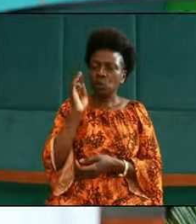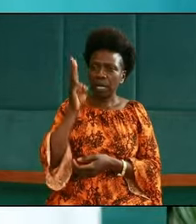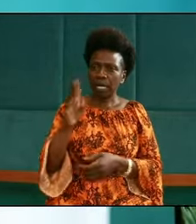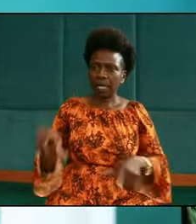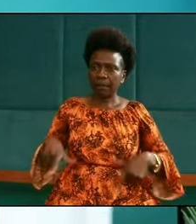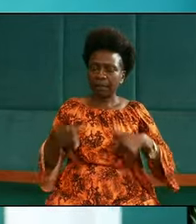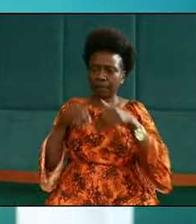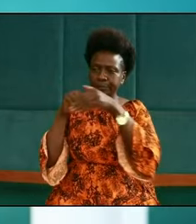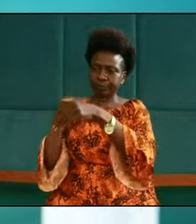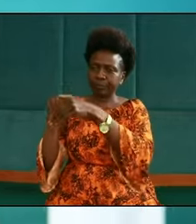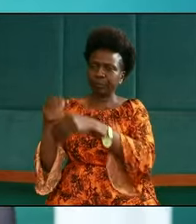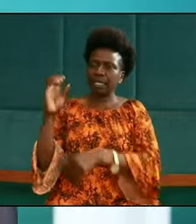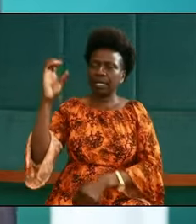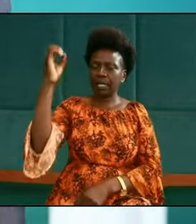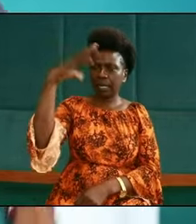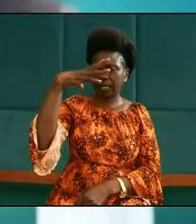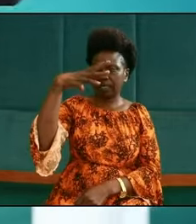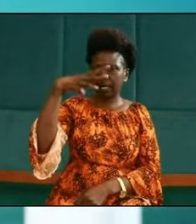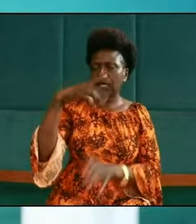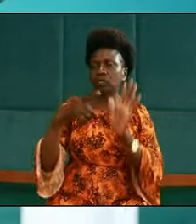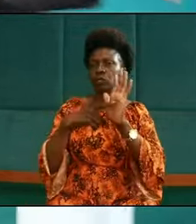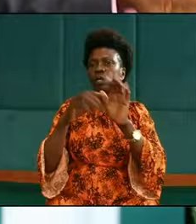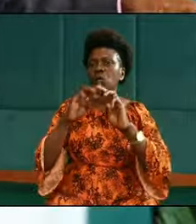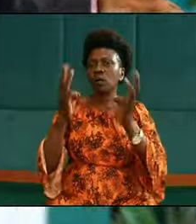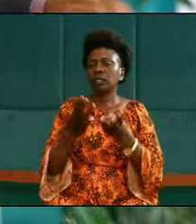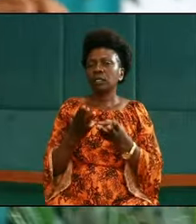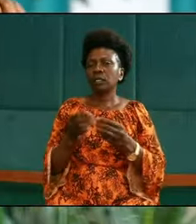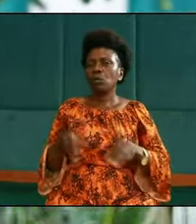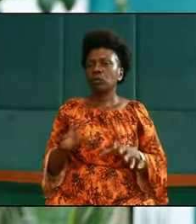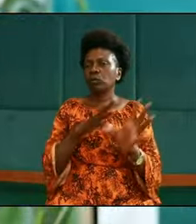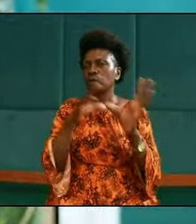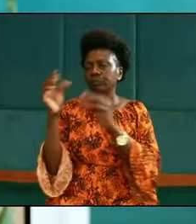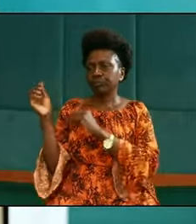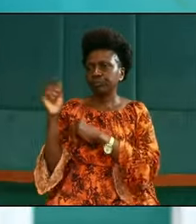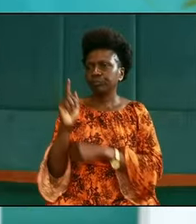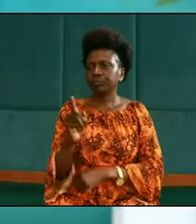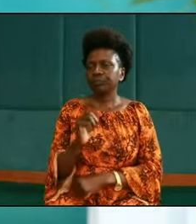follow the right and show the world the way to go.